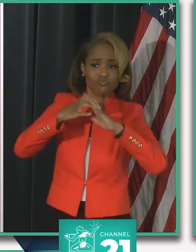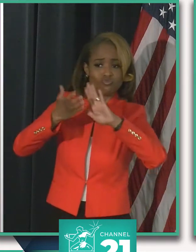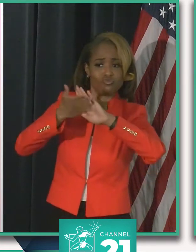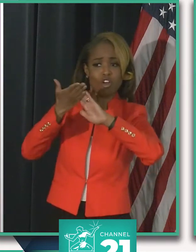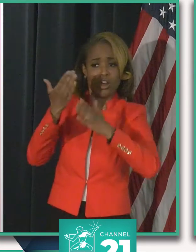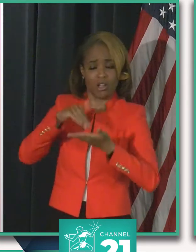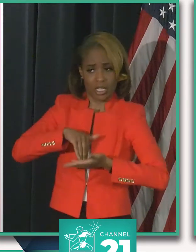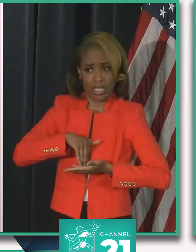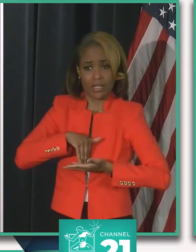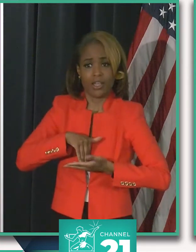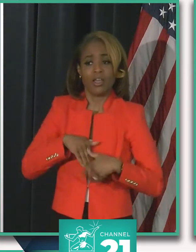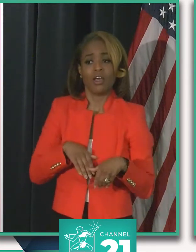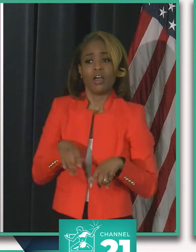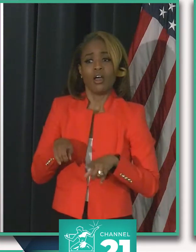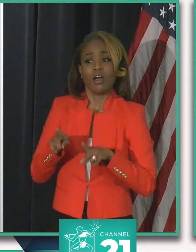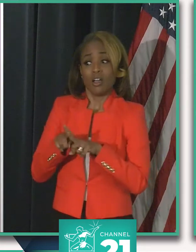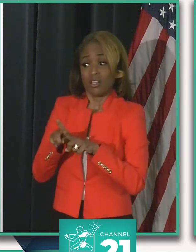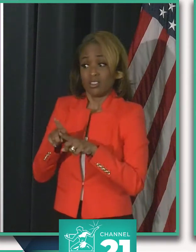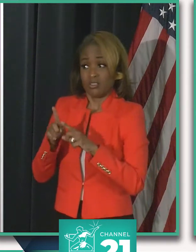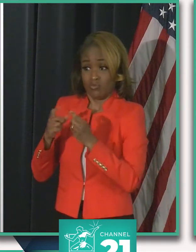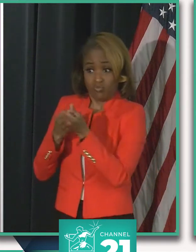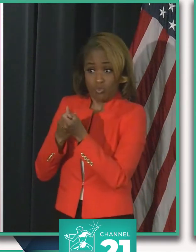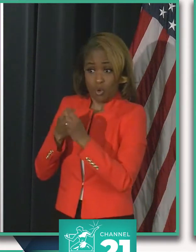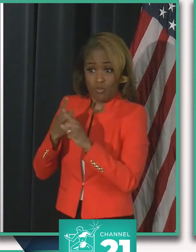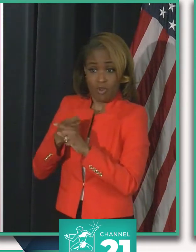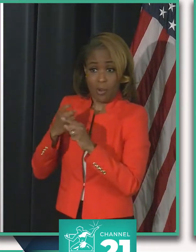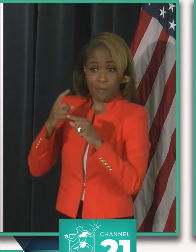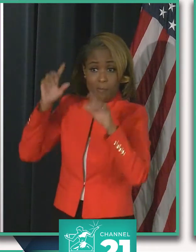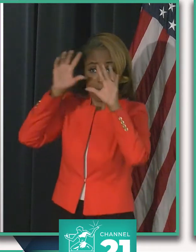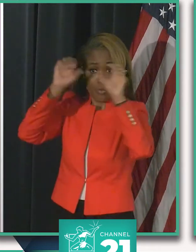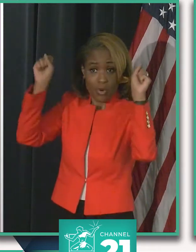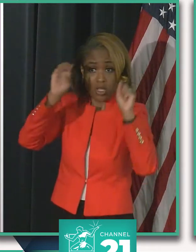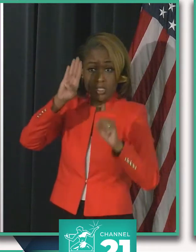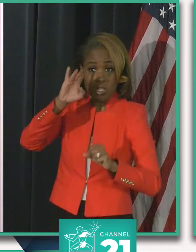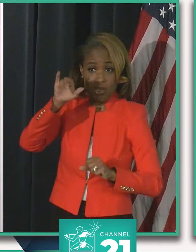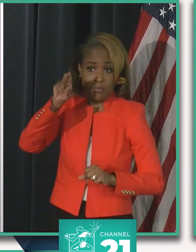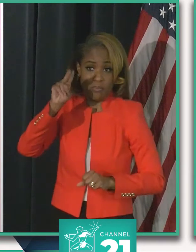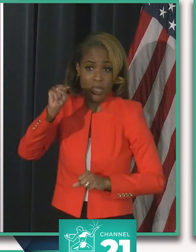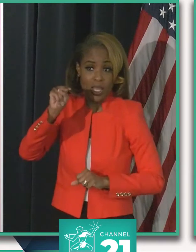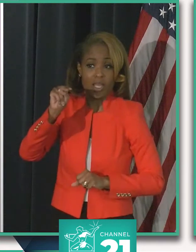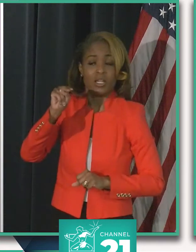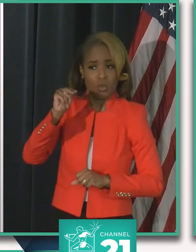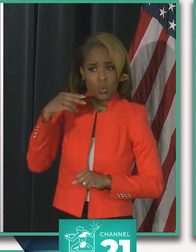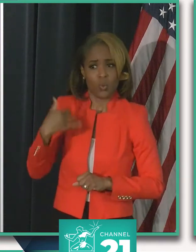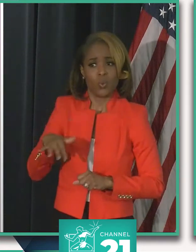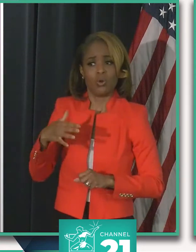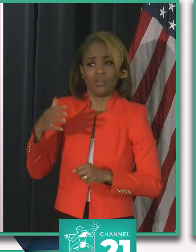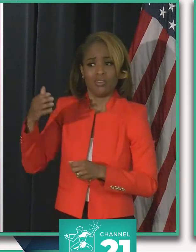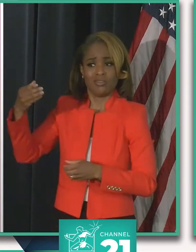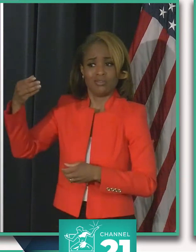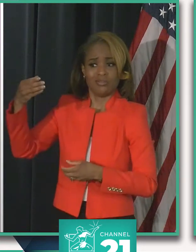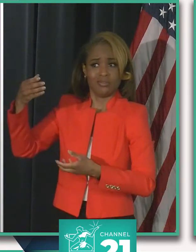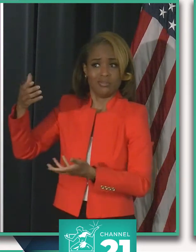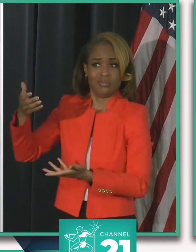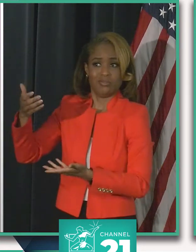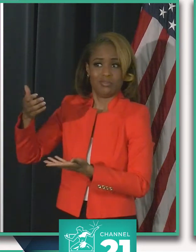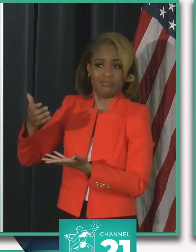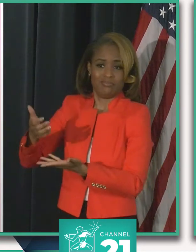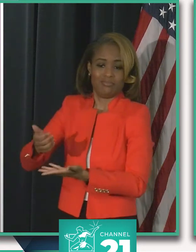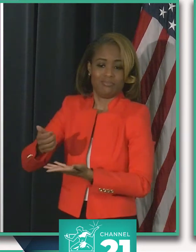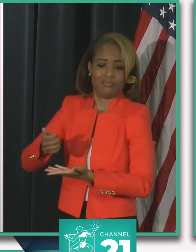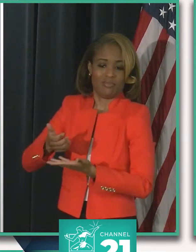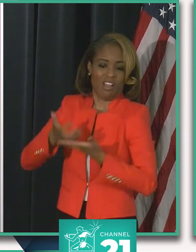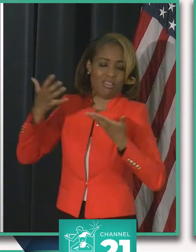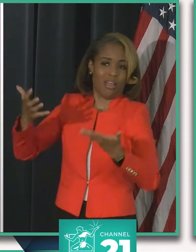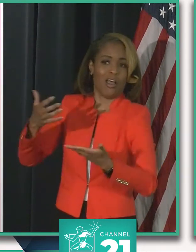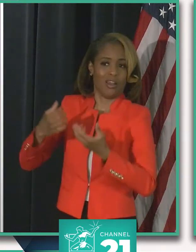With the support we've had from President Biden, there's been a lot of support to transit to give us an opportunity to upgrade